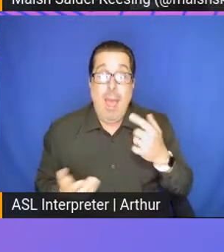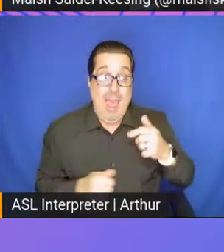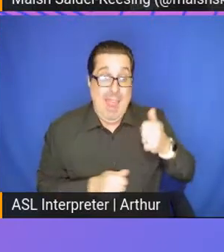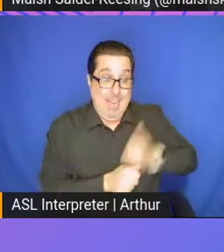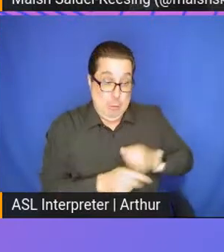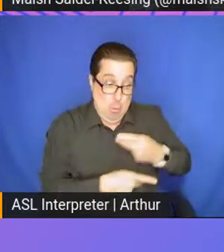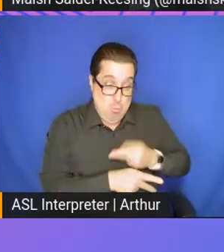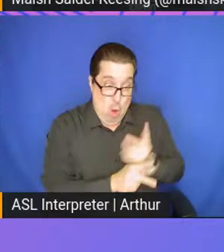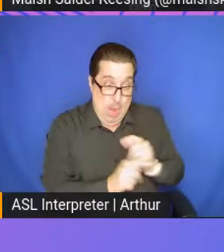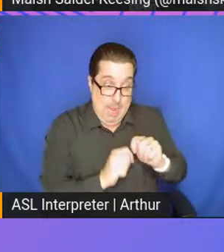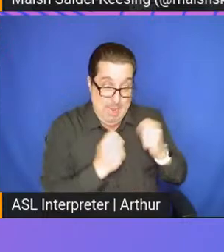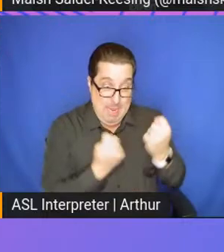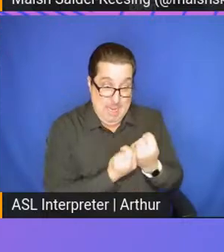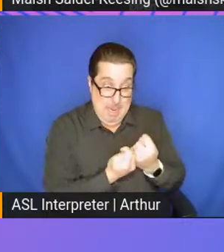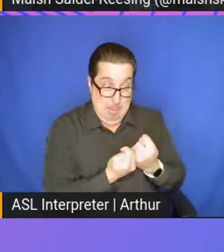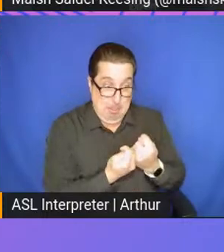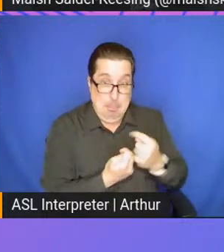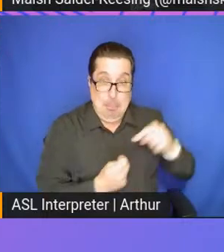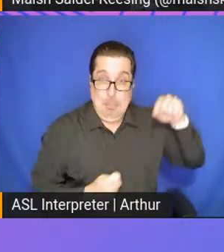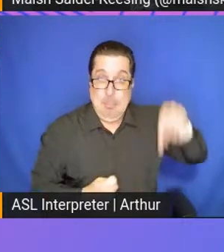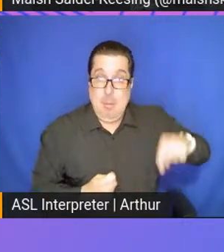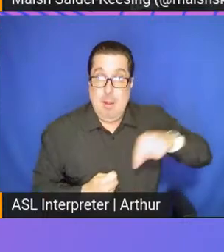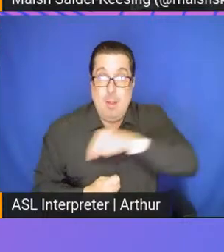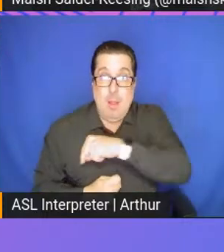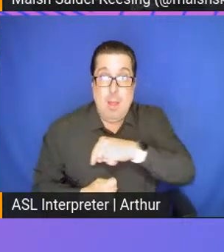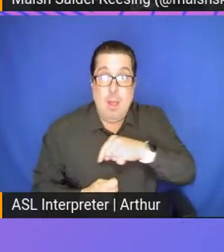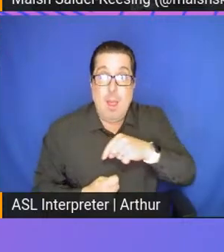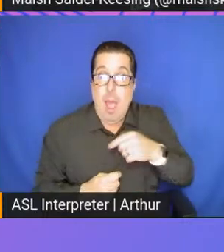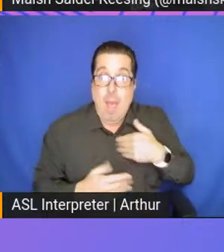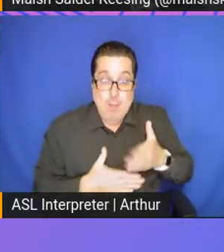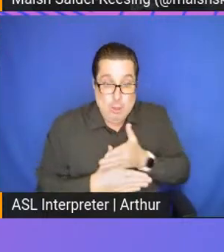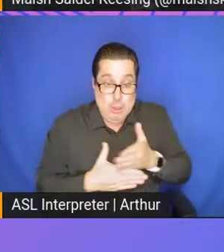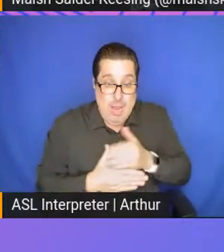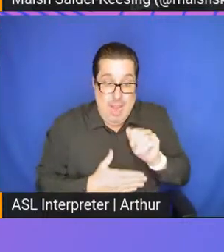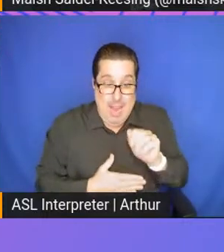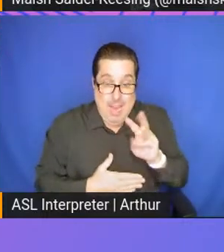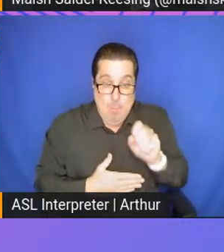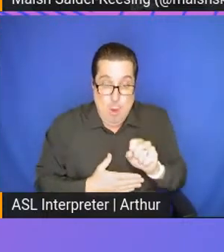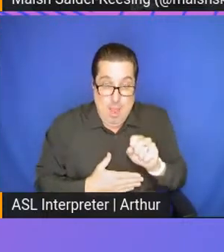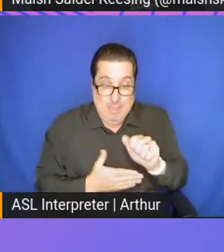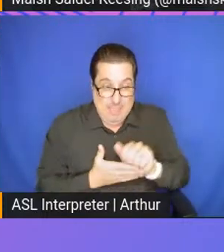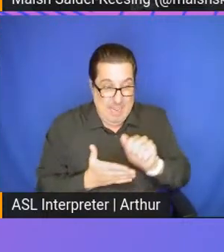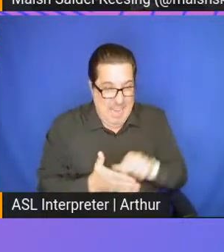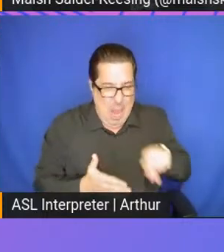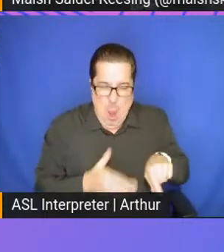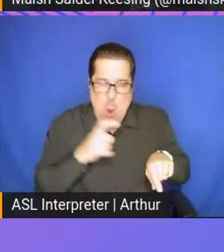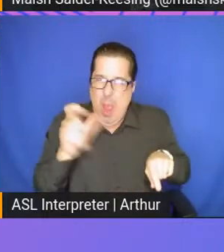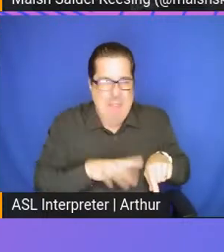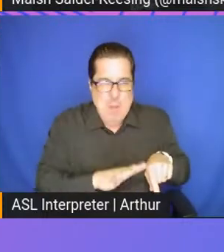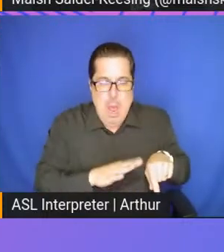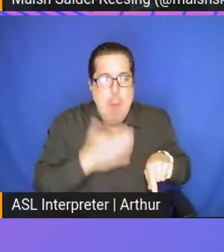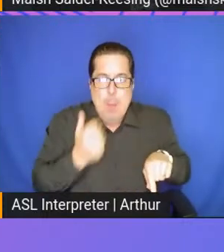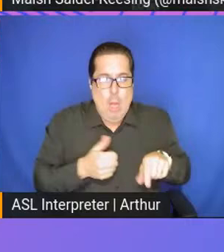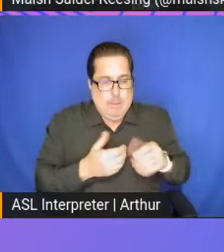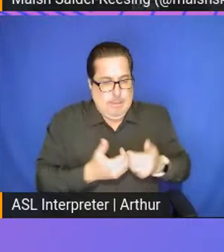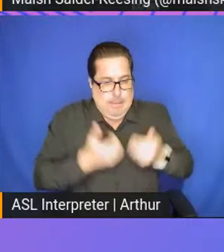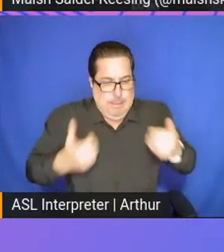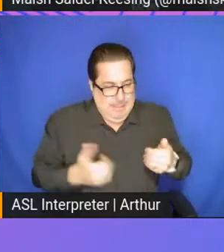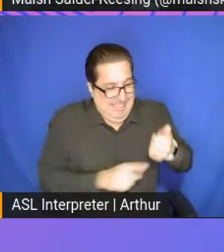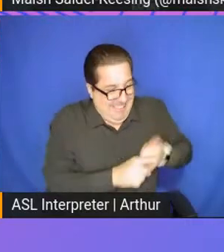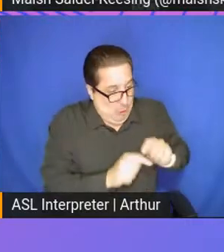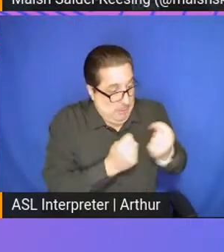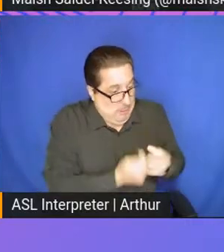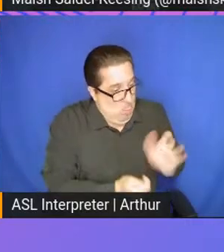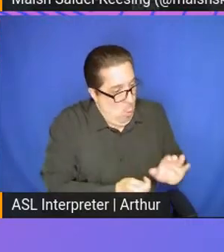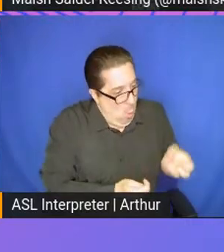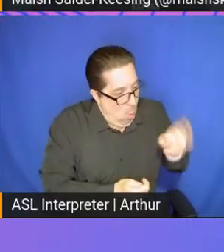team having all relying on a shared AWS account, we gave each team their own account. That's what you see in the middle there in blue. Each